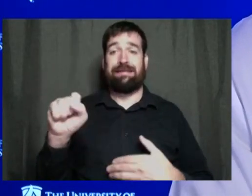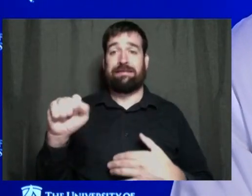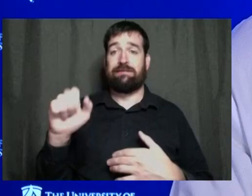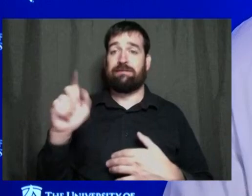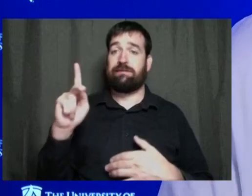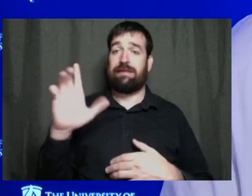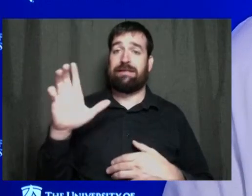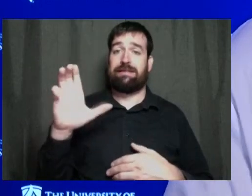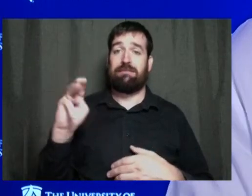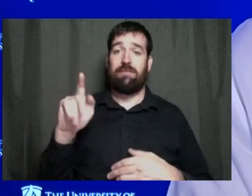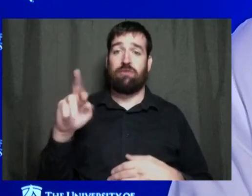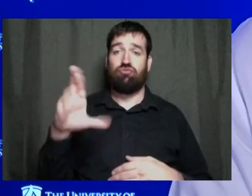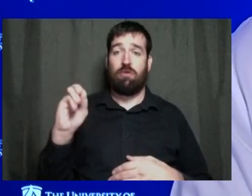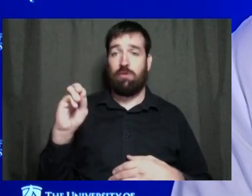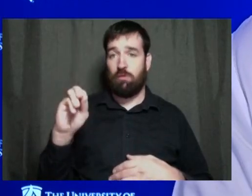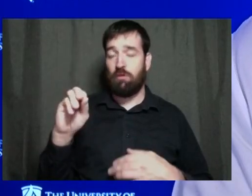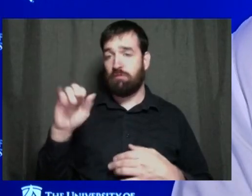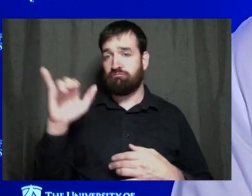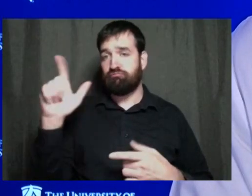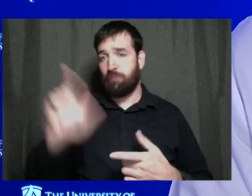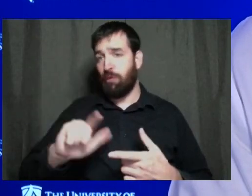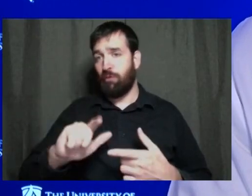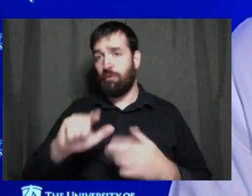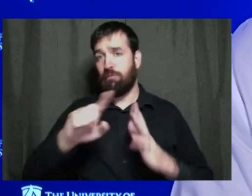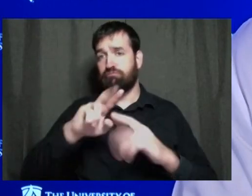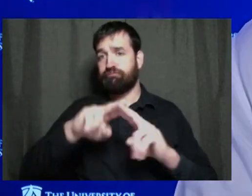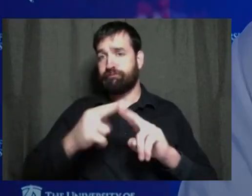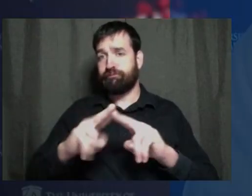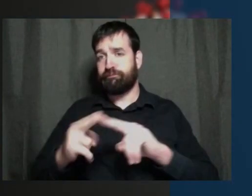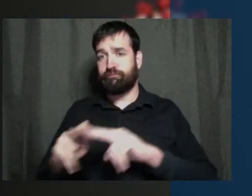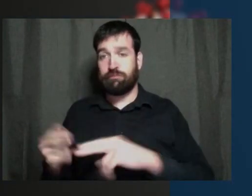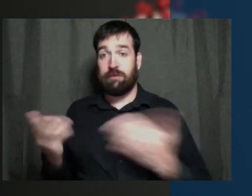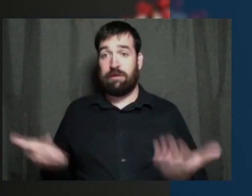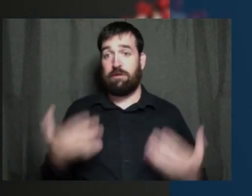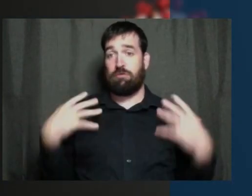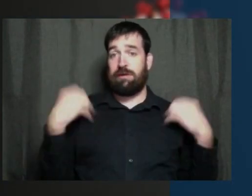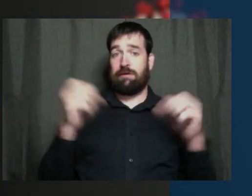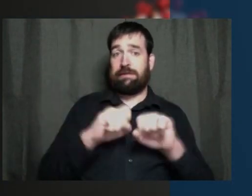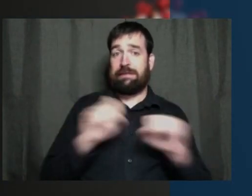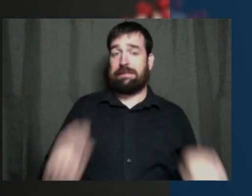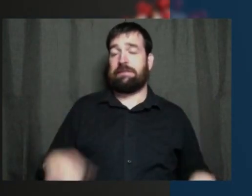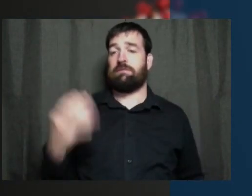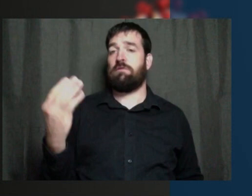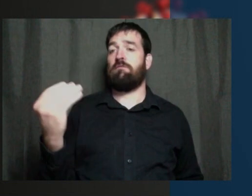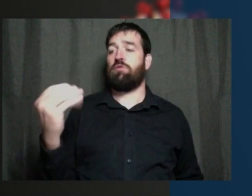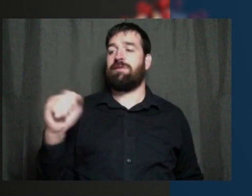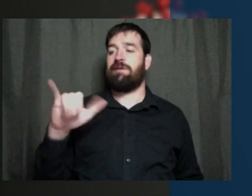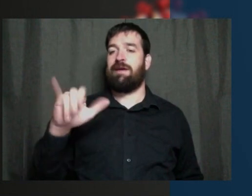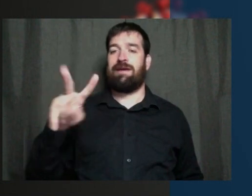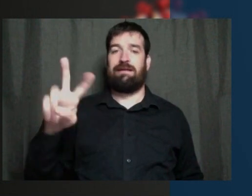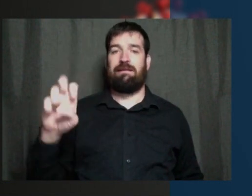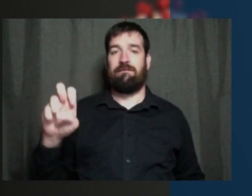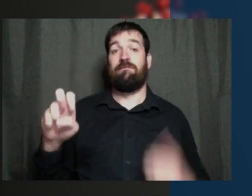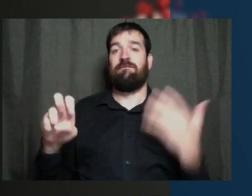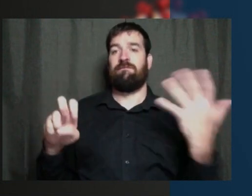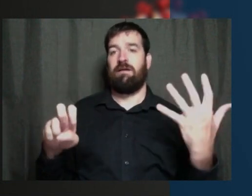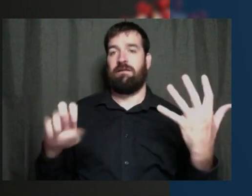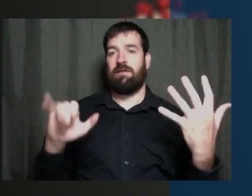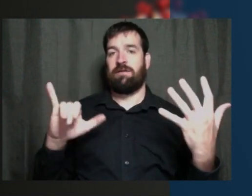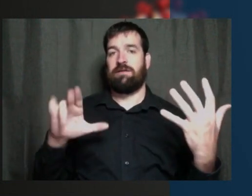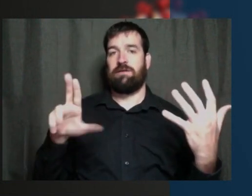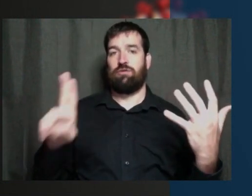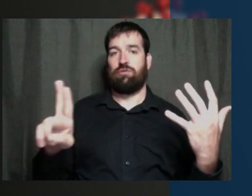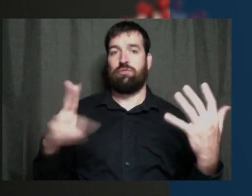staying low, is decreasing. Here at the health system, we have 14 active infections with 5 in the ICU and 4 on the